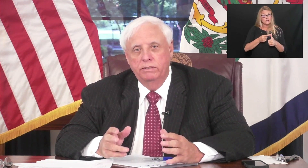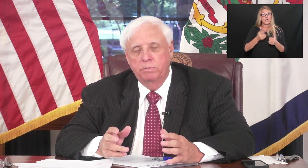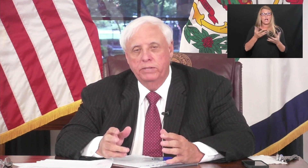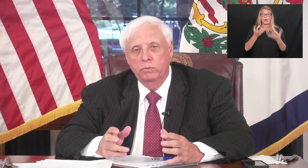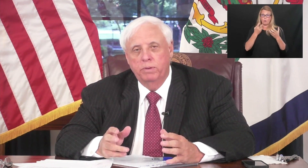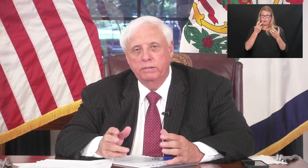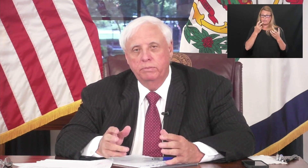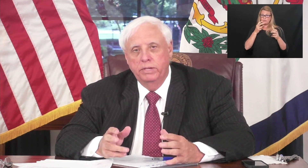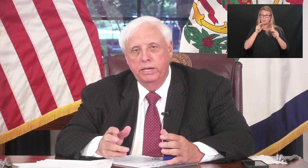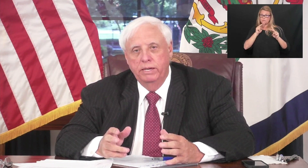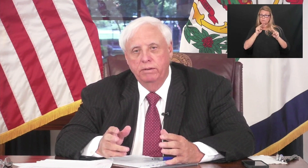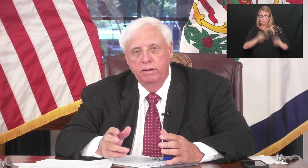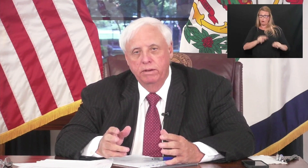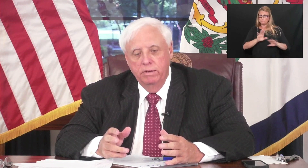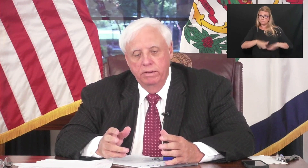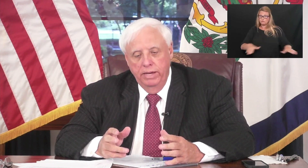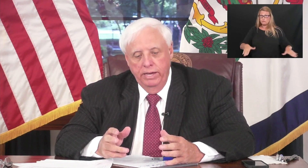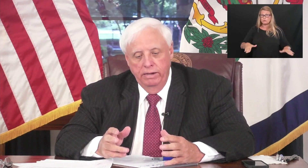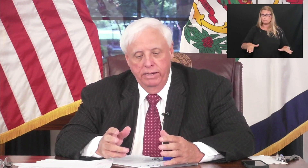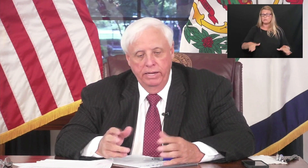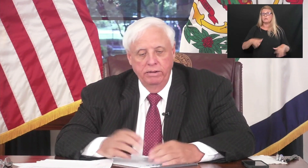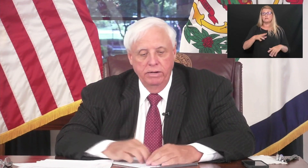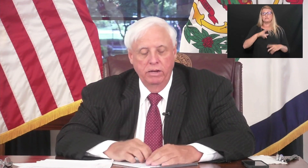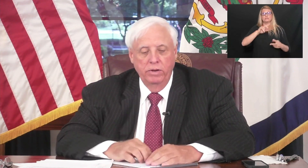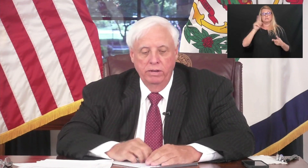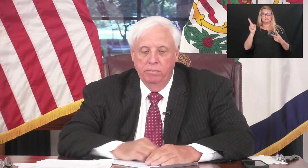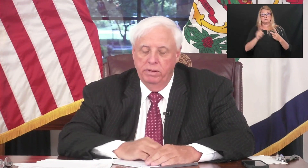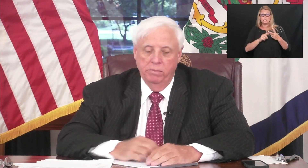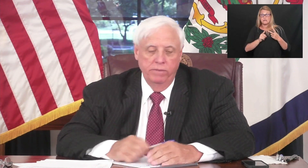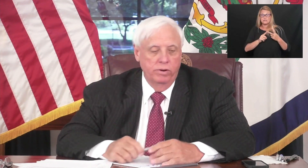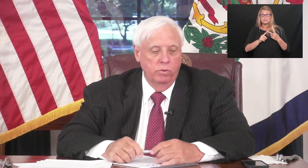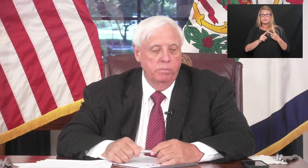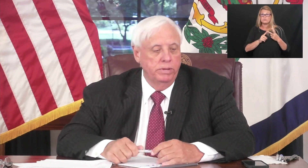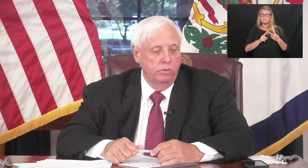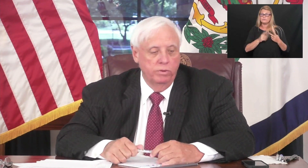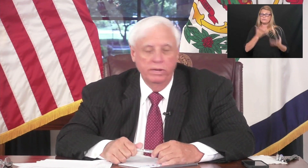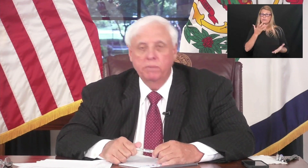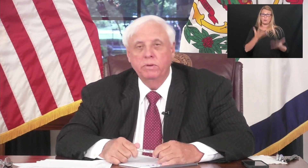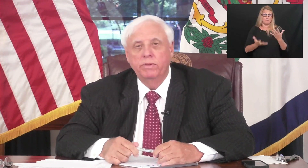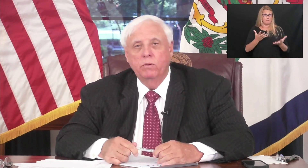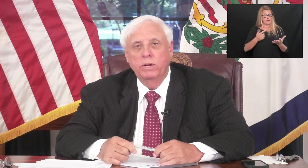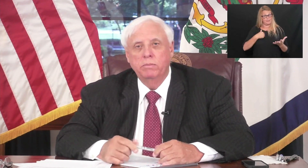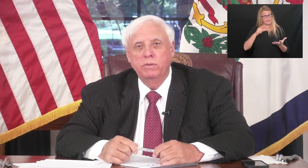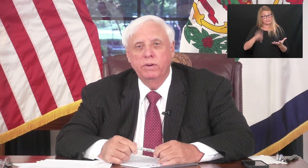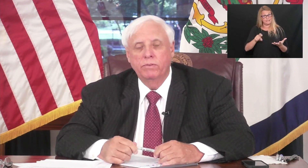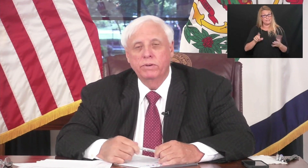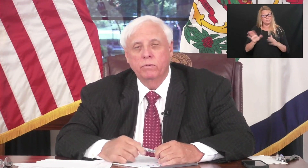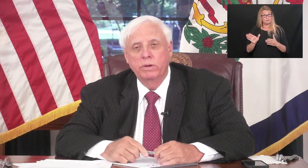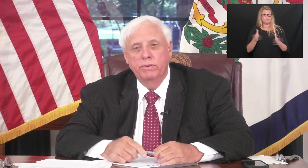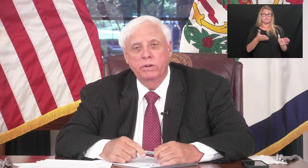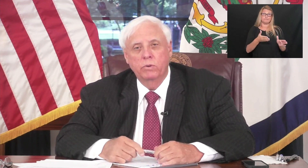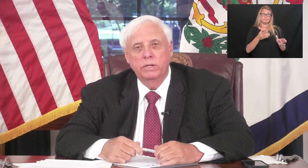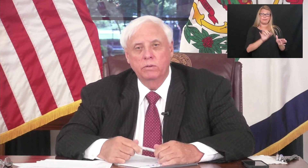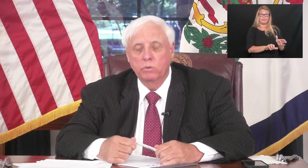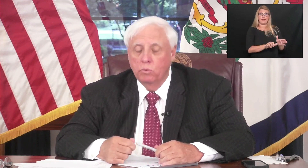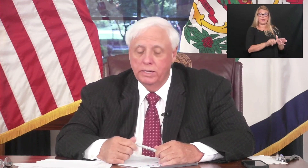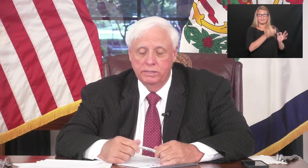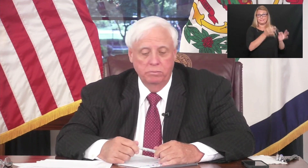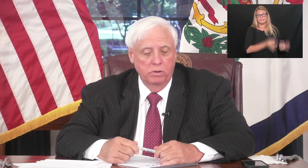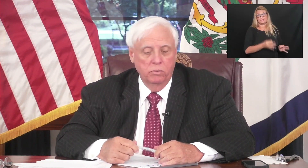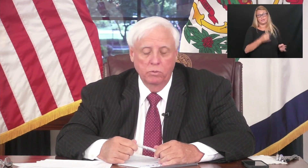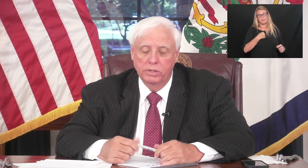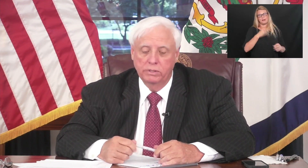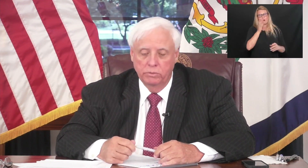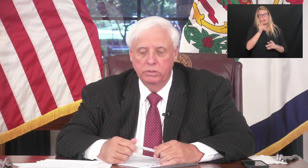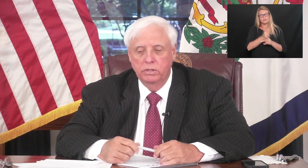kids as best we possibly can. And it may very well be that we've got to move that way and move that way very quickly. We're watching it,